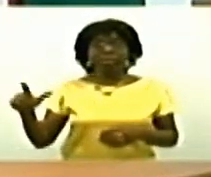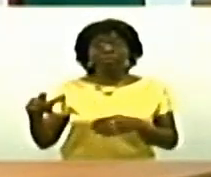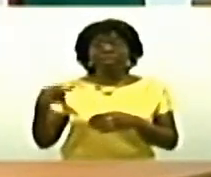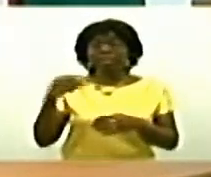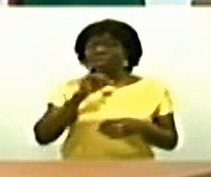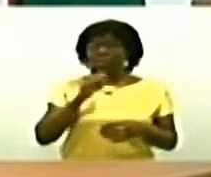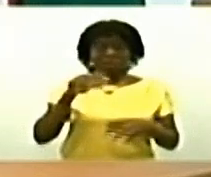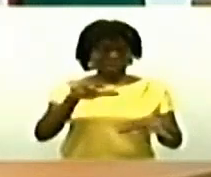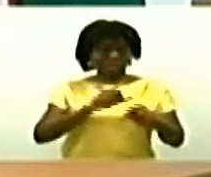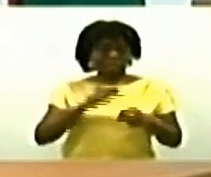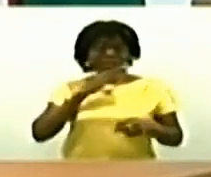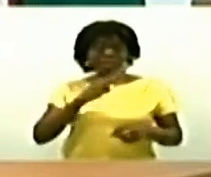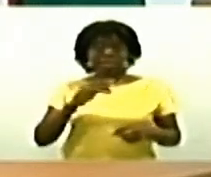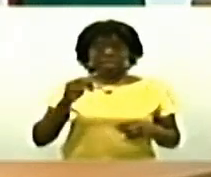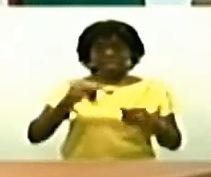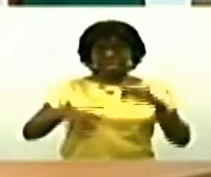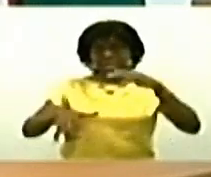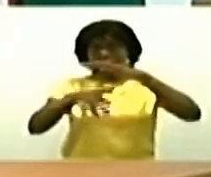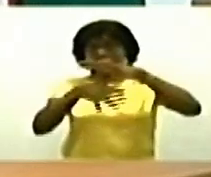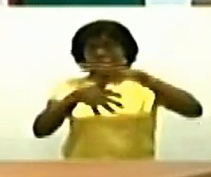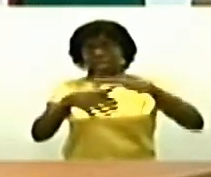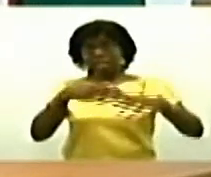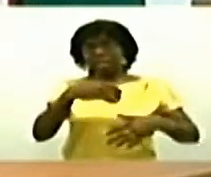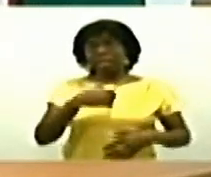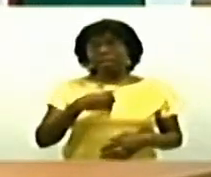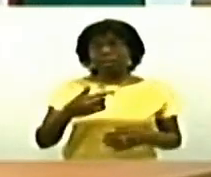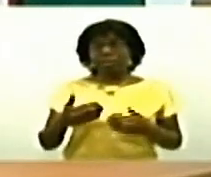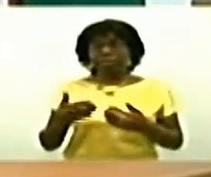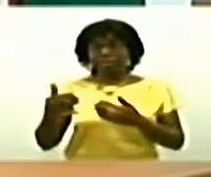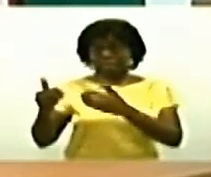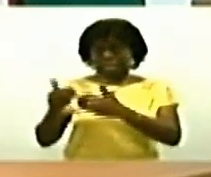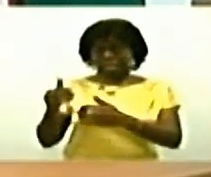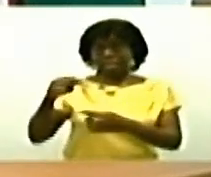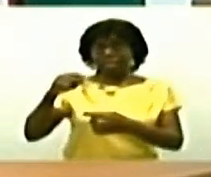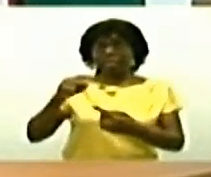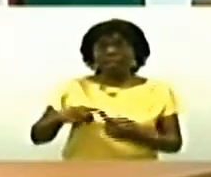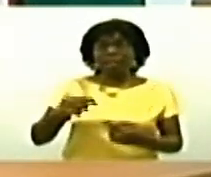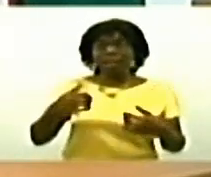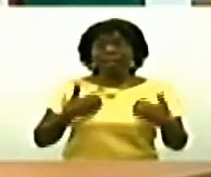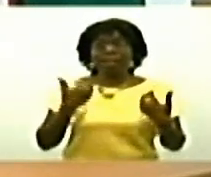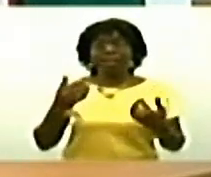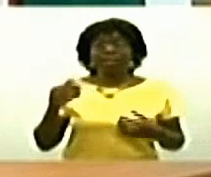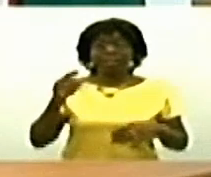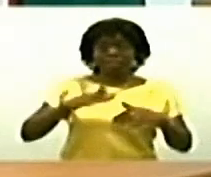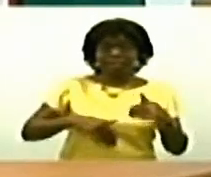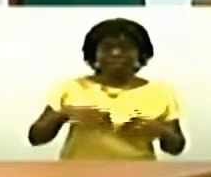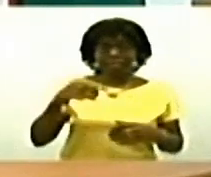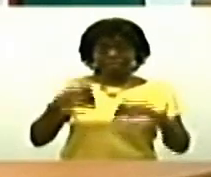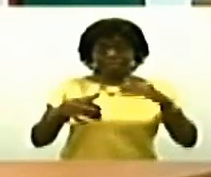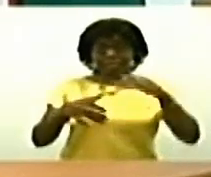And I am certainly closer to the youth than to the seniors.